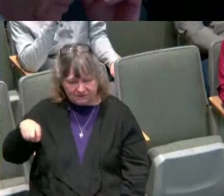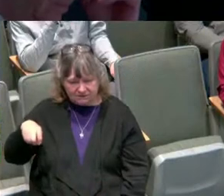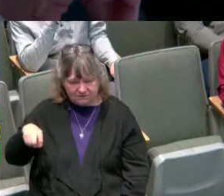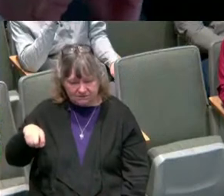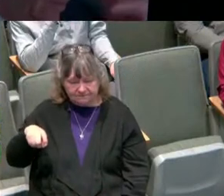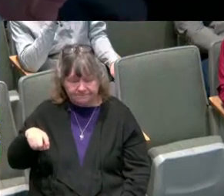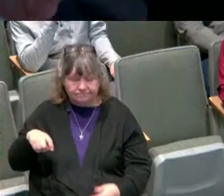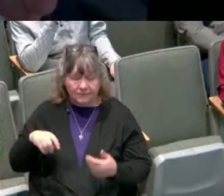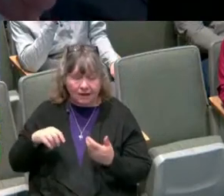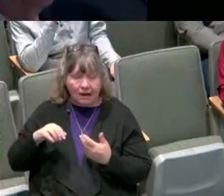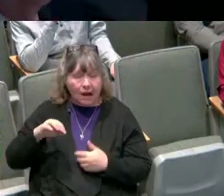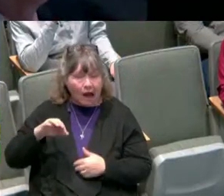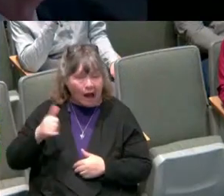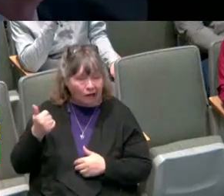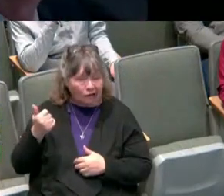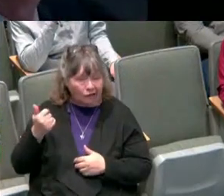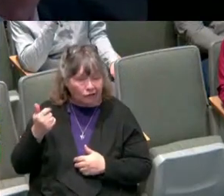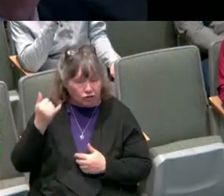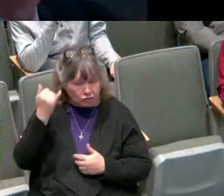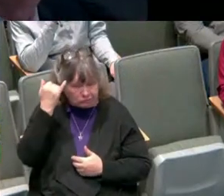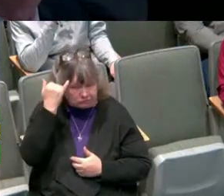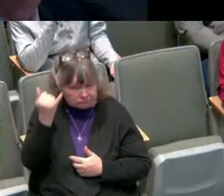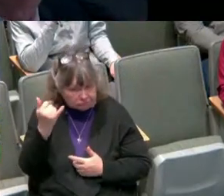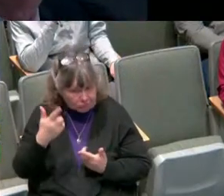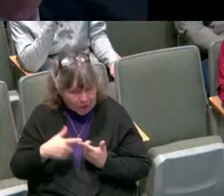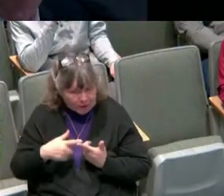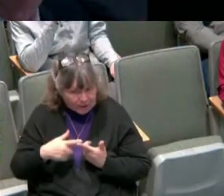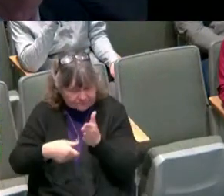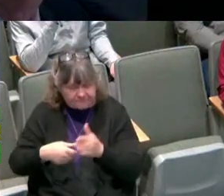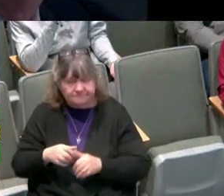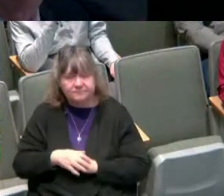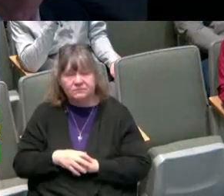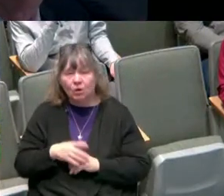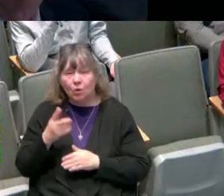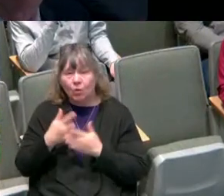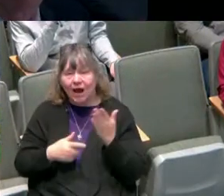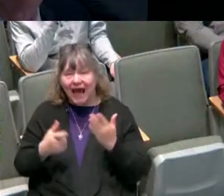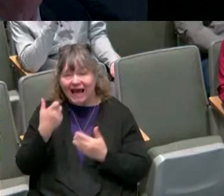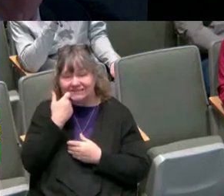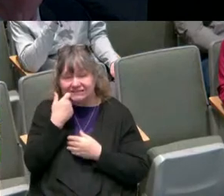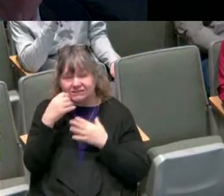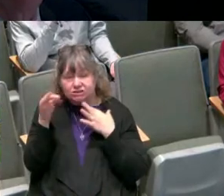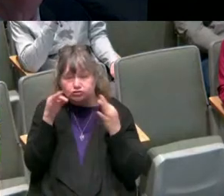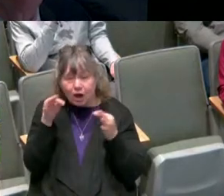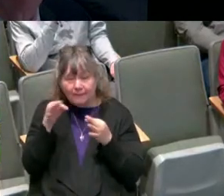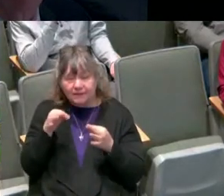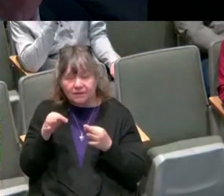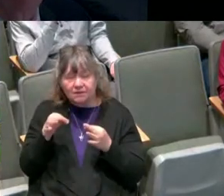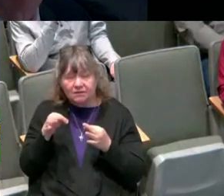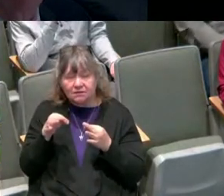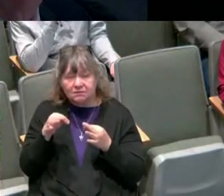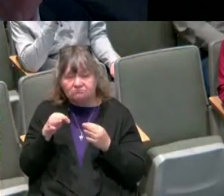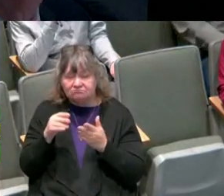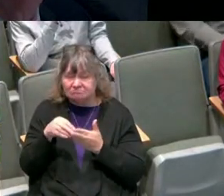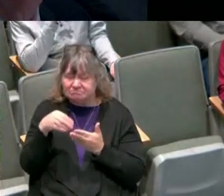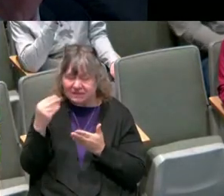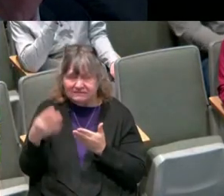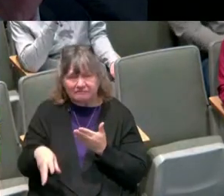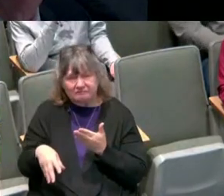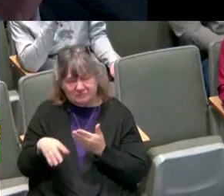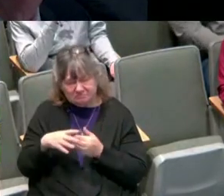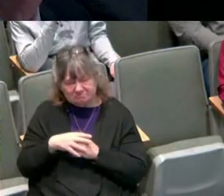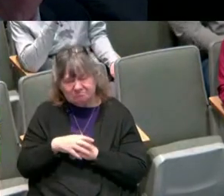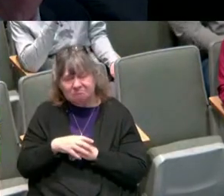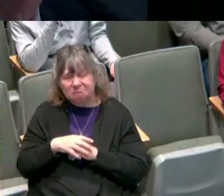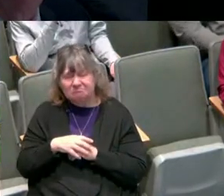another consideration is cost what I just briefly described is expensive